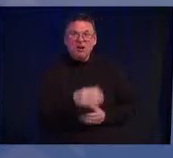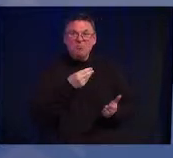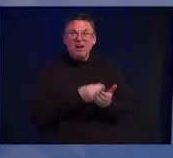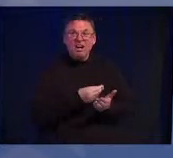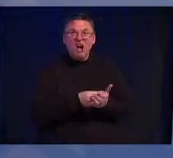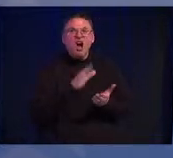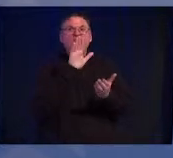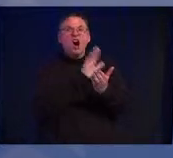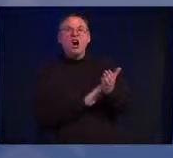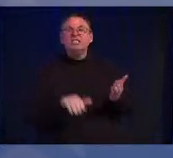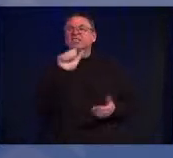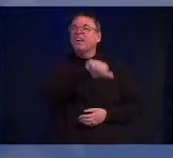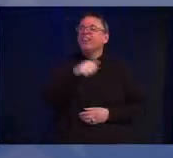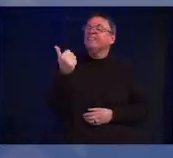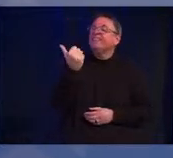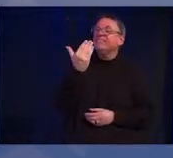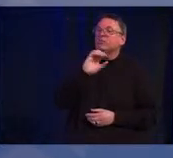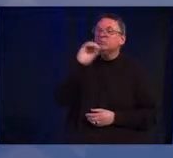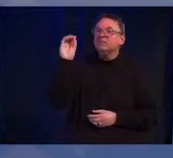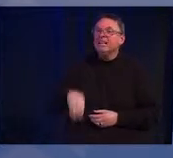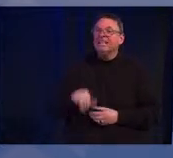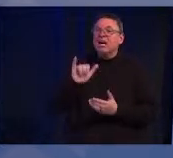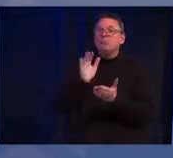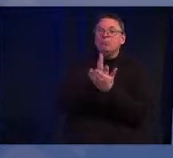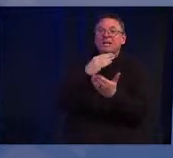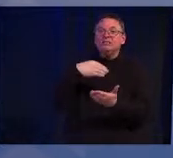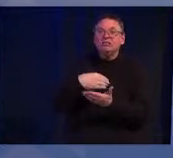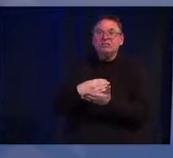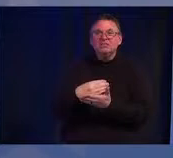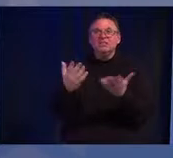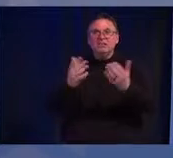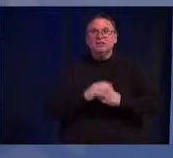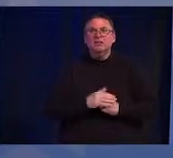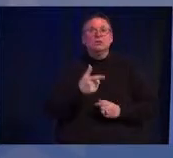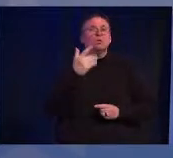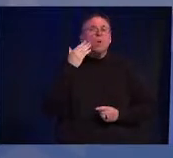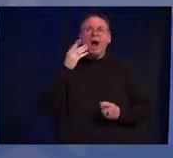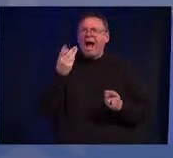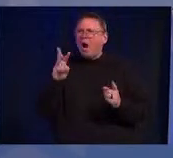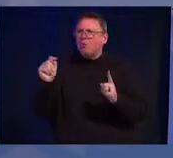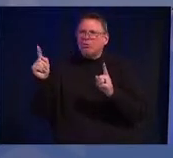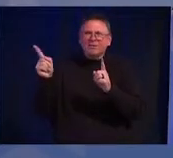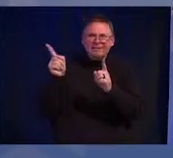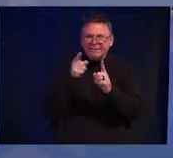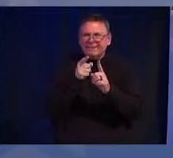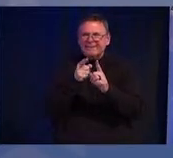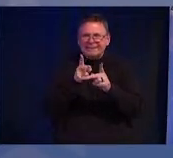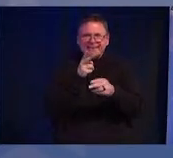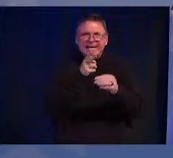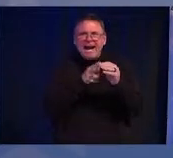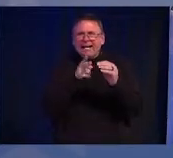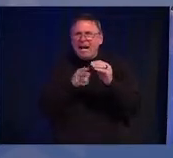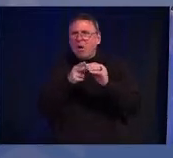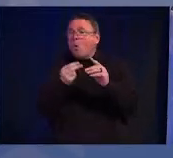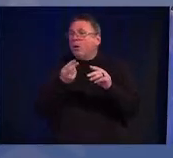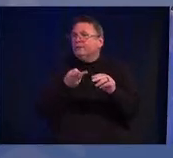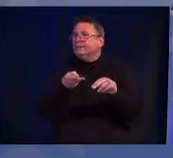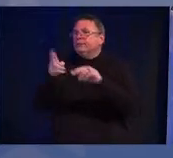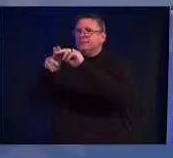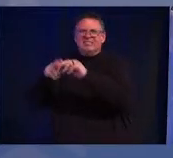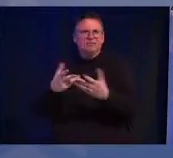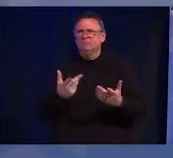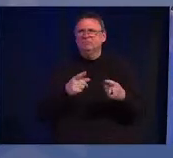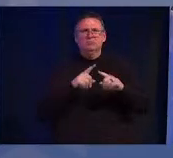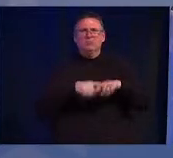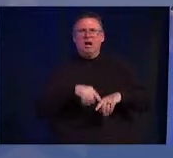15%. But you're only going to know how to pare down an agency or add to it, depending on the